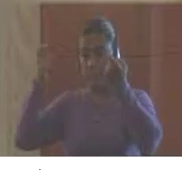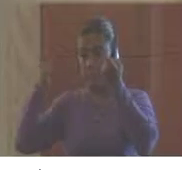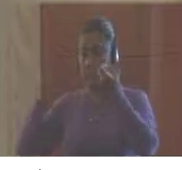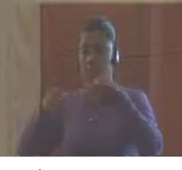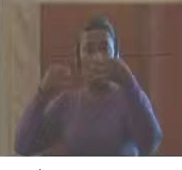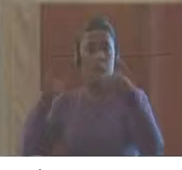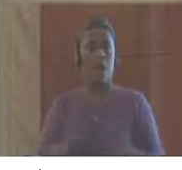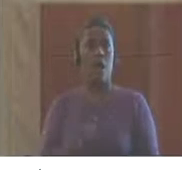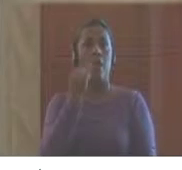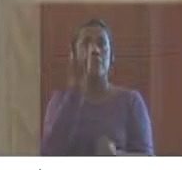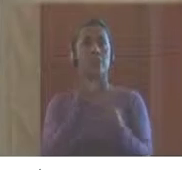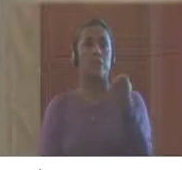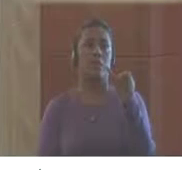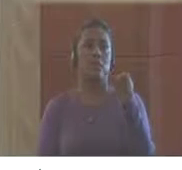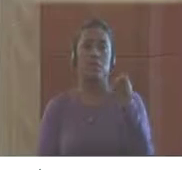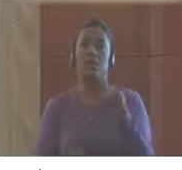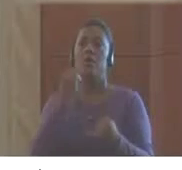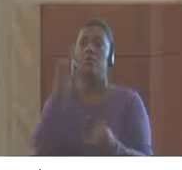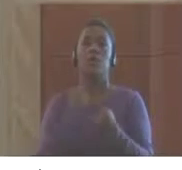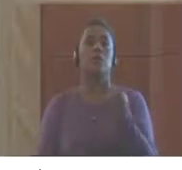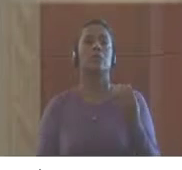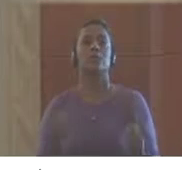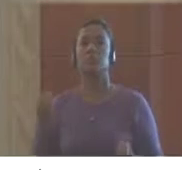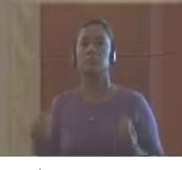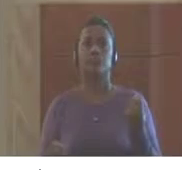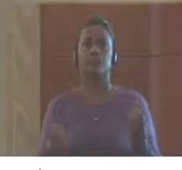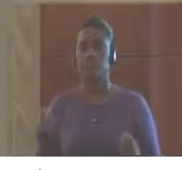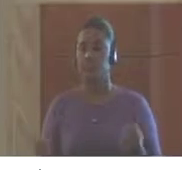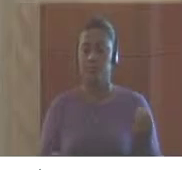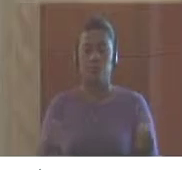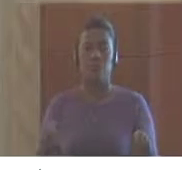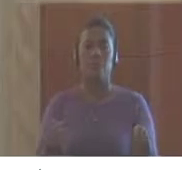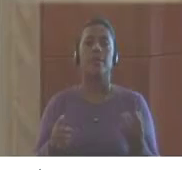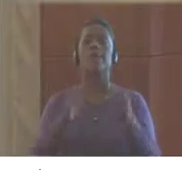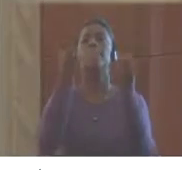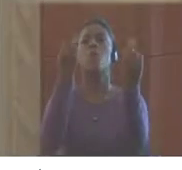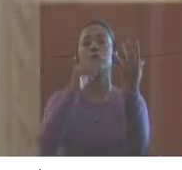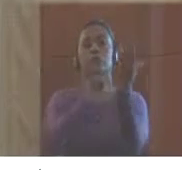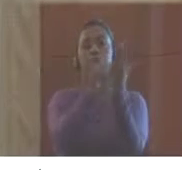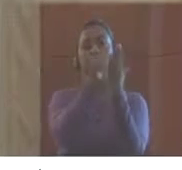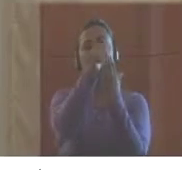we have in the end, if we have